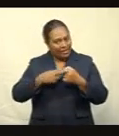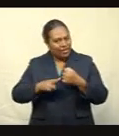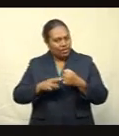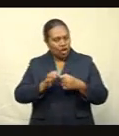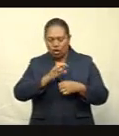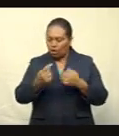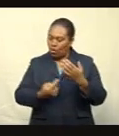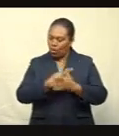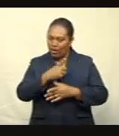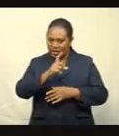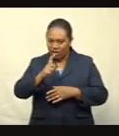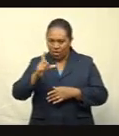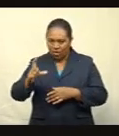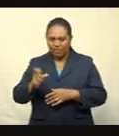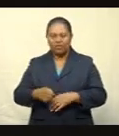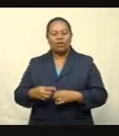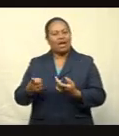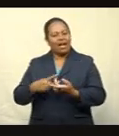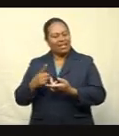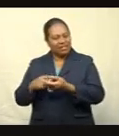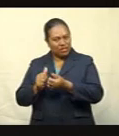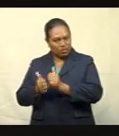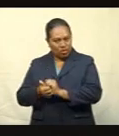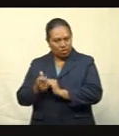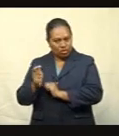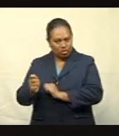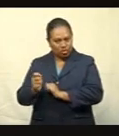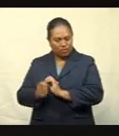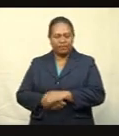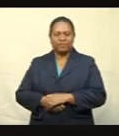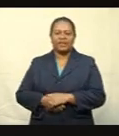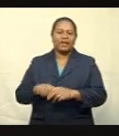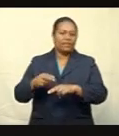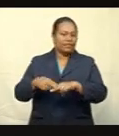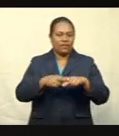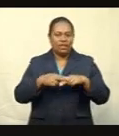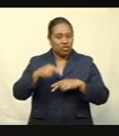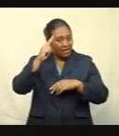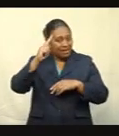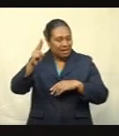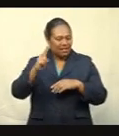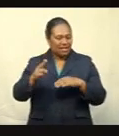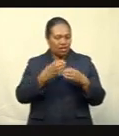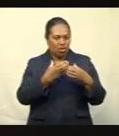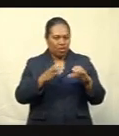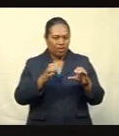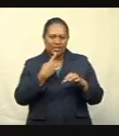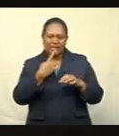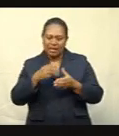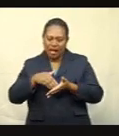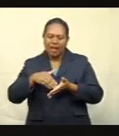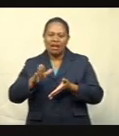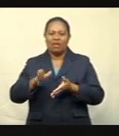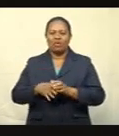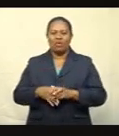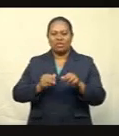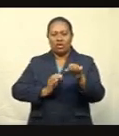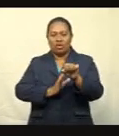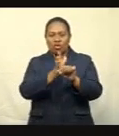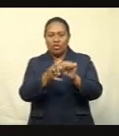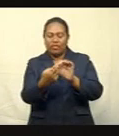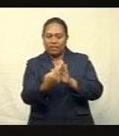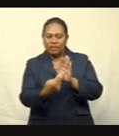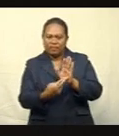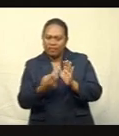Coca-Cola games, but for other sports as well. The Fiji National Sports Commission have sought the approval from the COVID-19 task